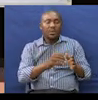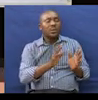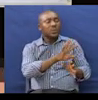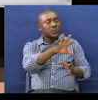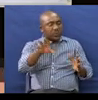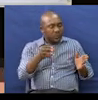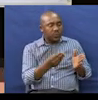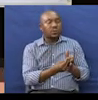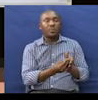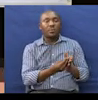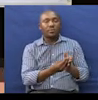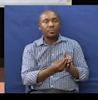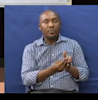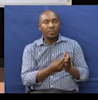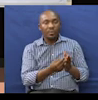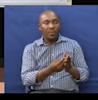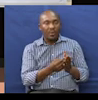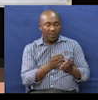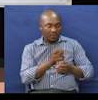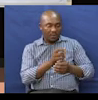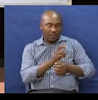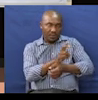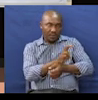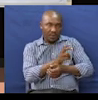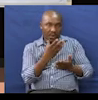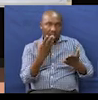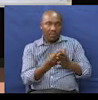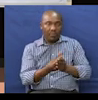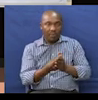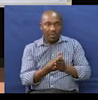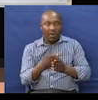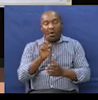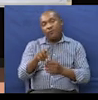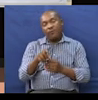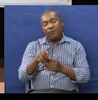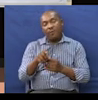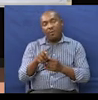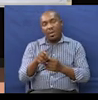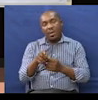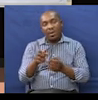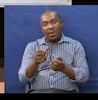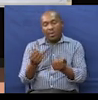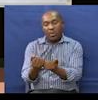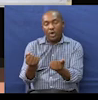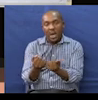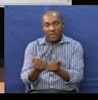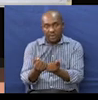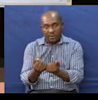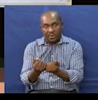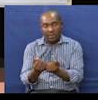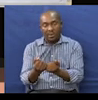owned major means of production, as we mentioned earlier. The major means of production which were